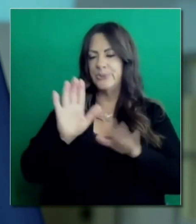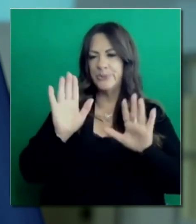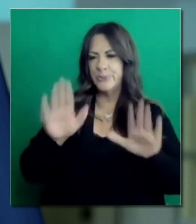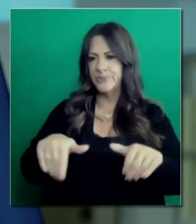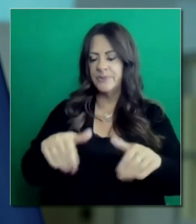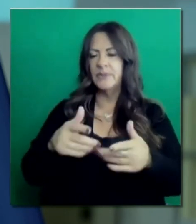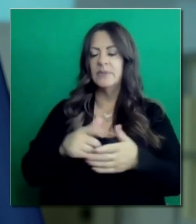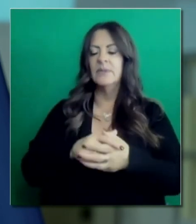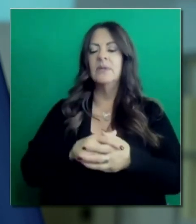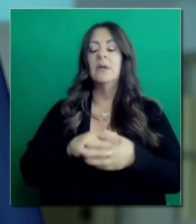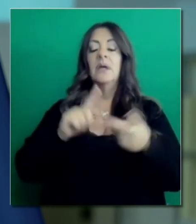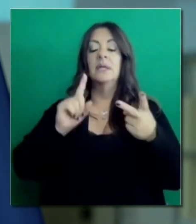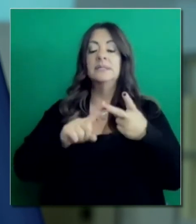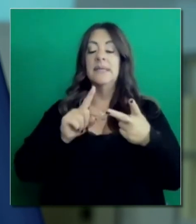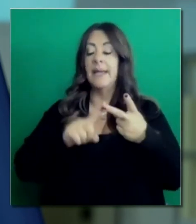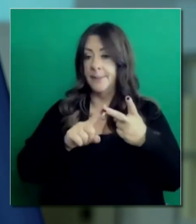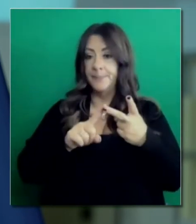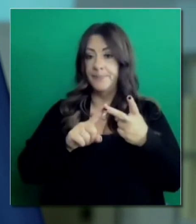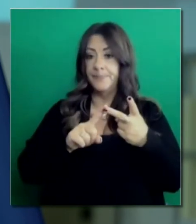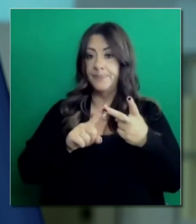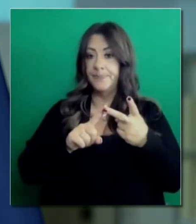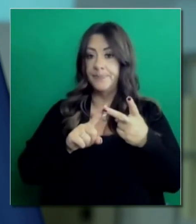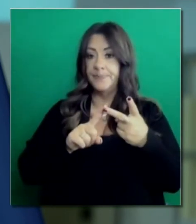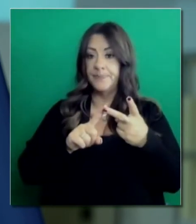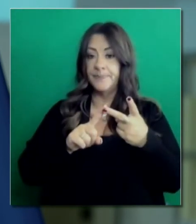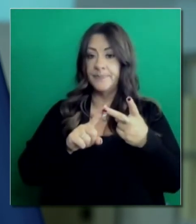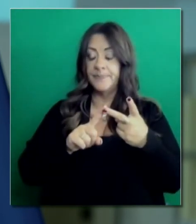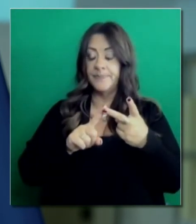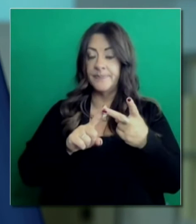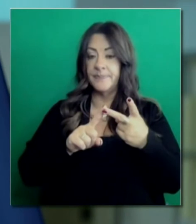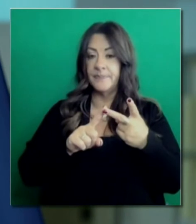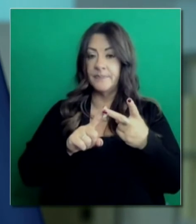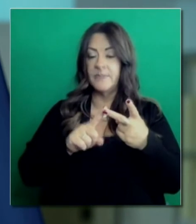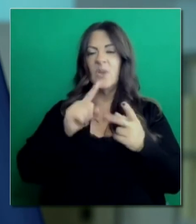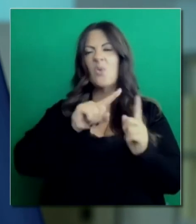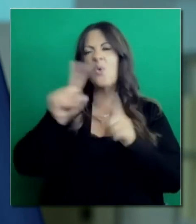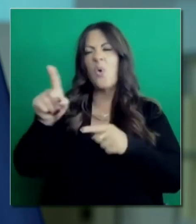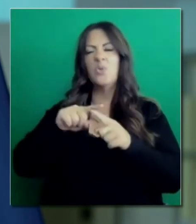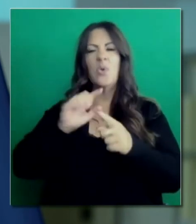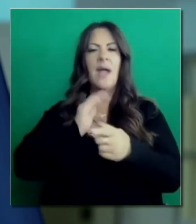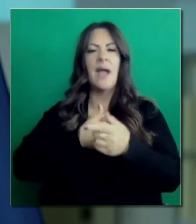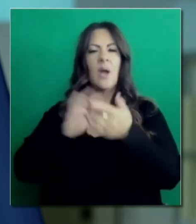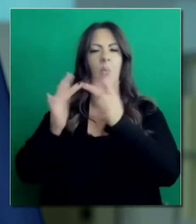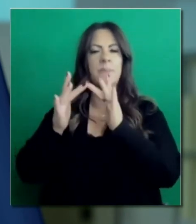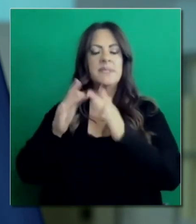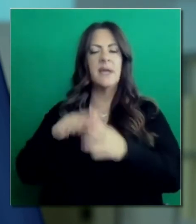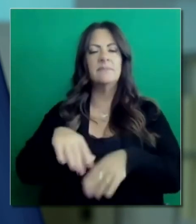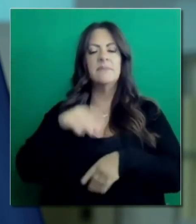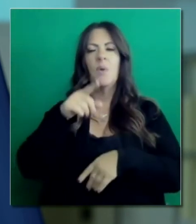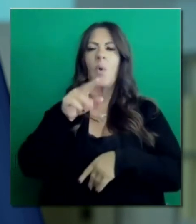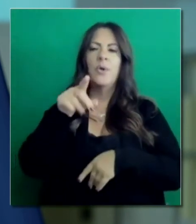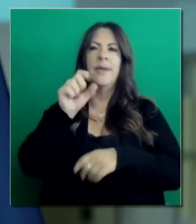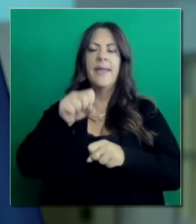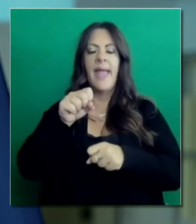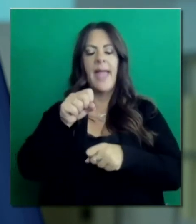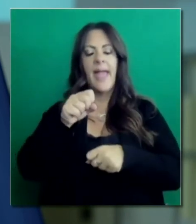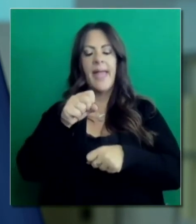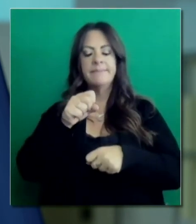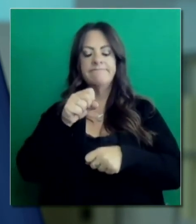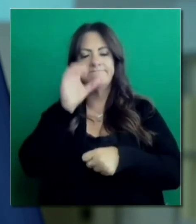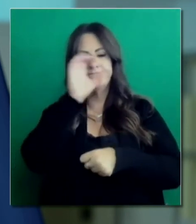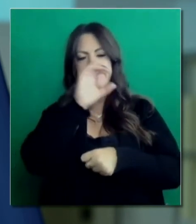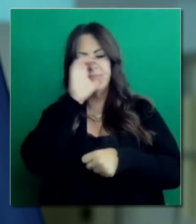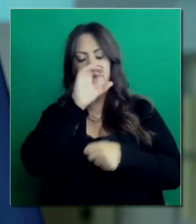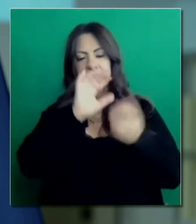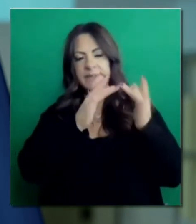two, take a look at the website. You can go, just if you Google, forgive me, Bing, whatever your